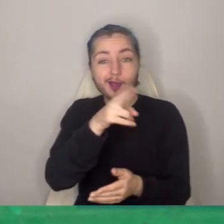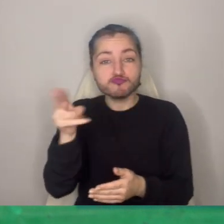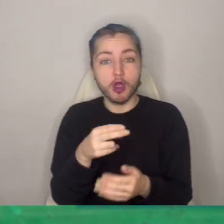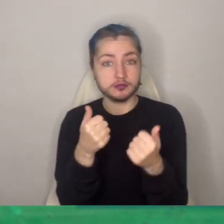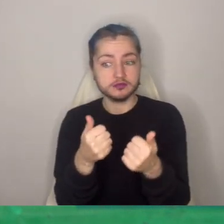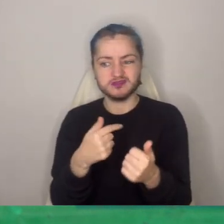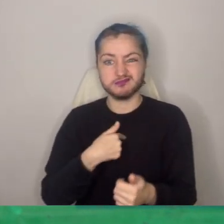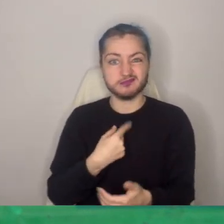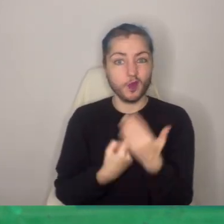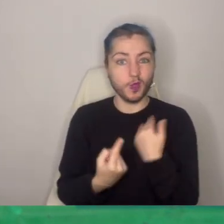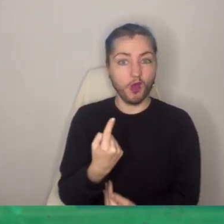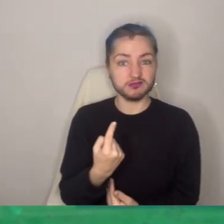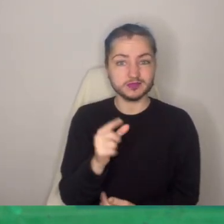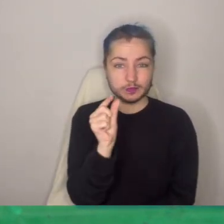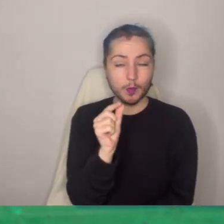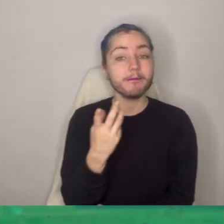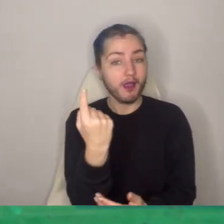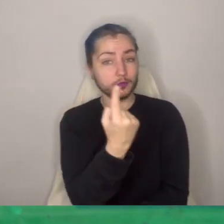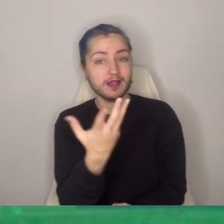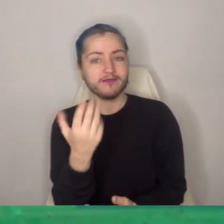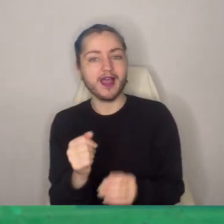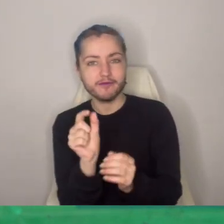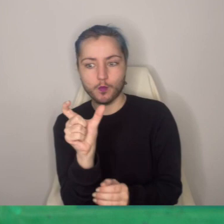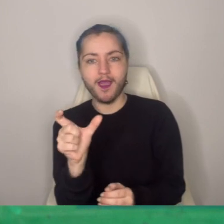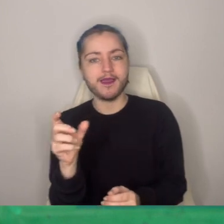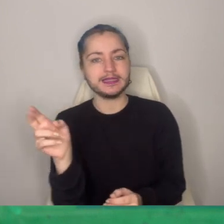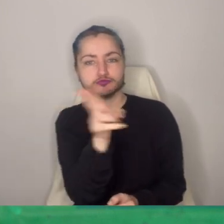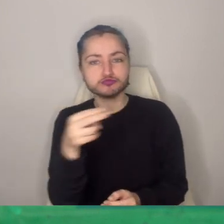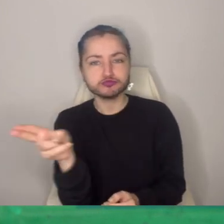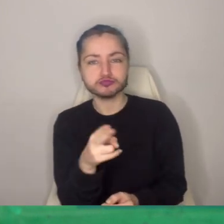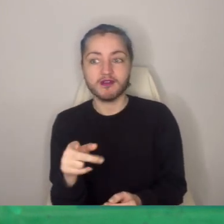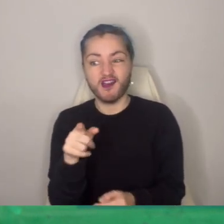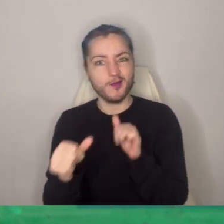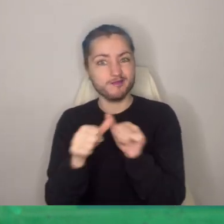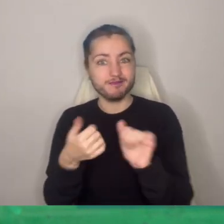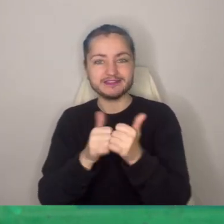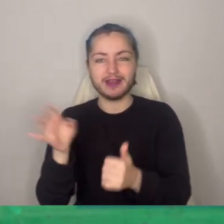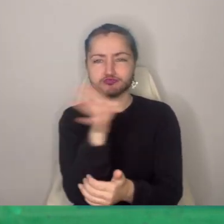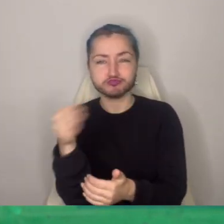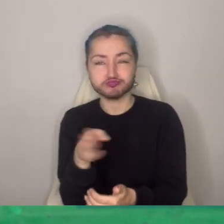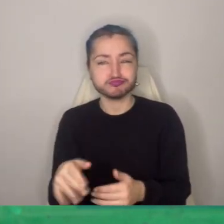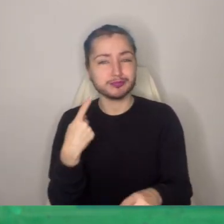one. But if you've got a nice wide paintbrush, it's going to be your friend here.